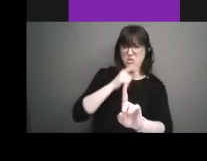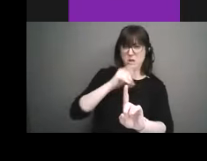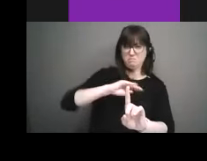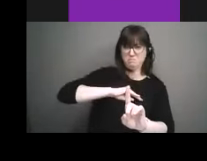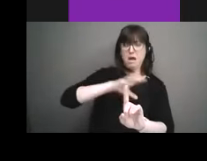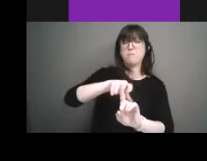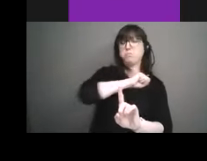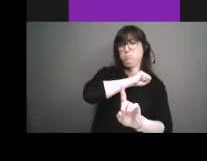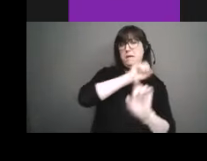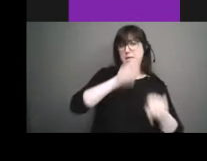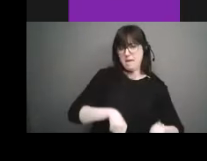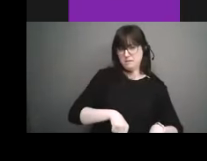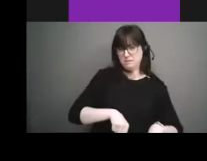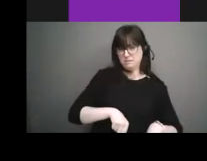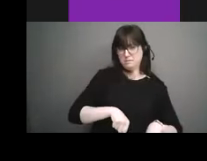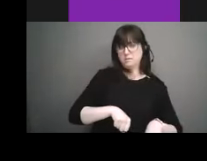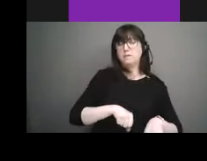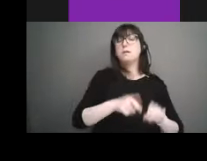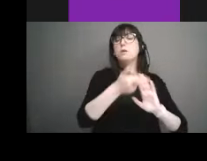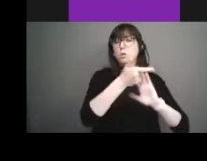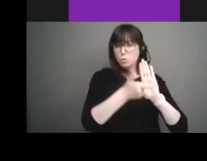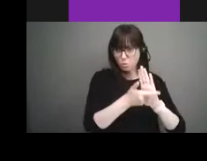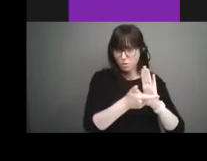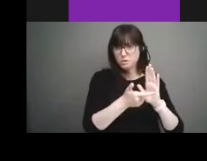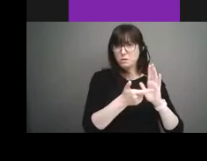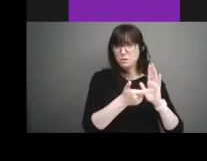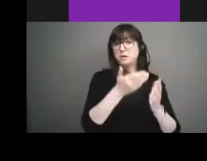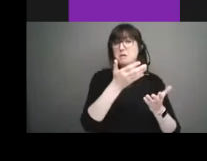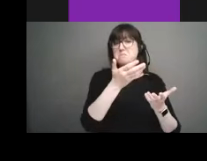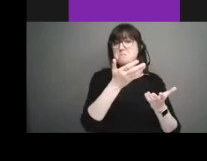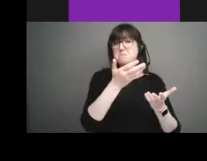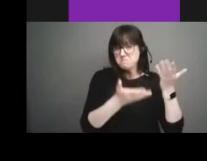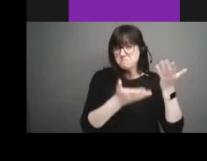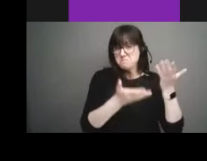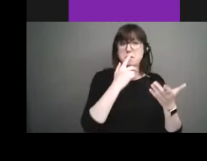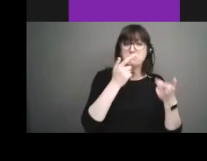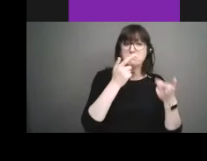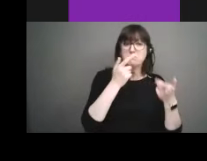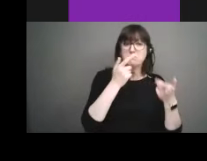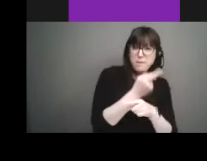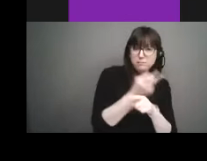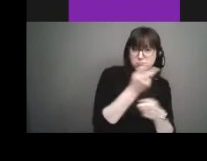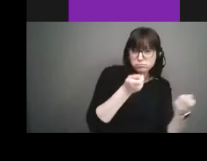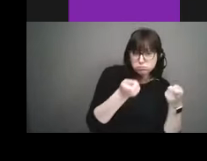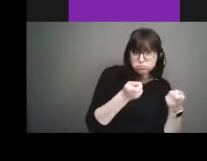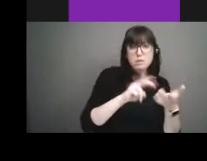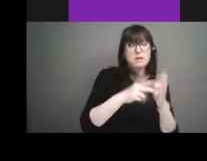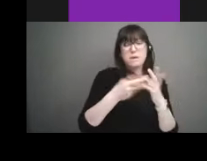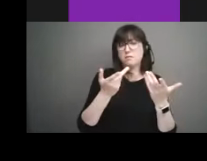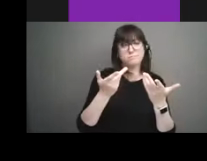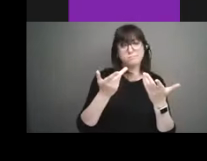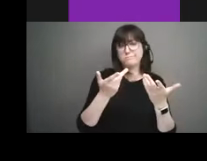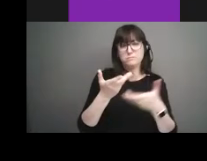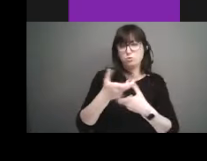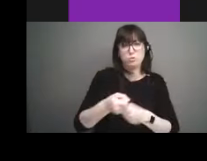attorney manages the property prudently, it may decline, it may be depleted, and appreciate the possibility that